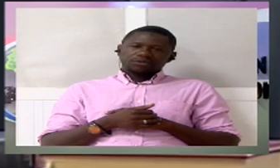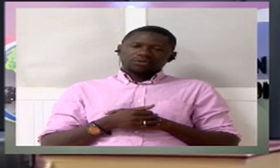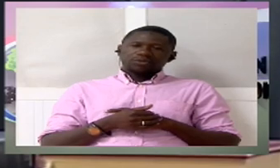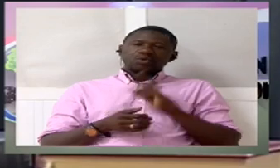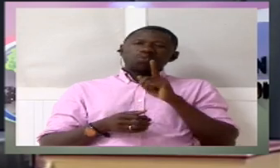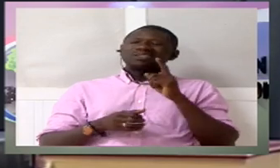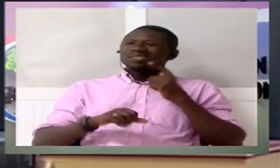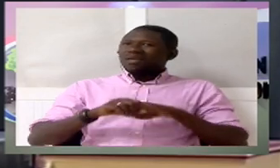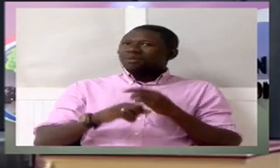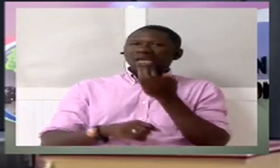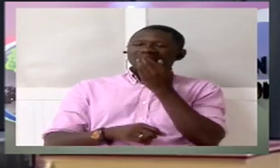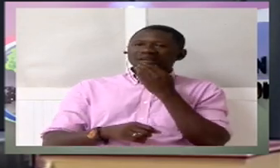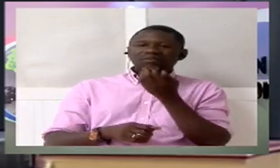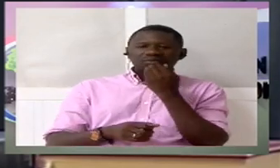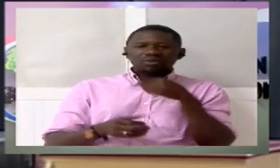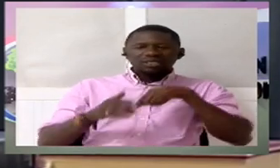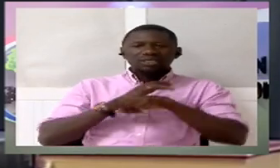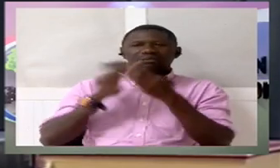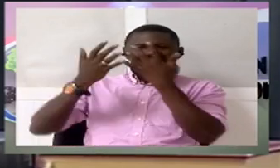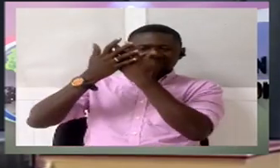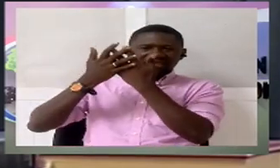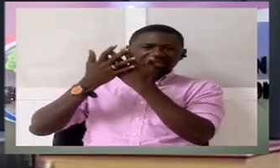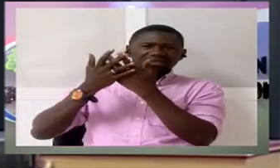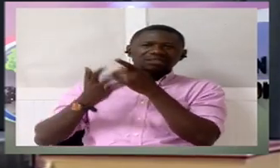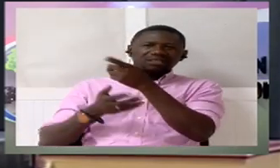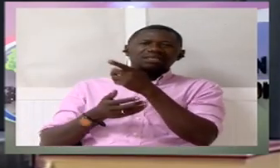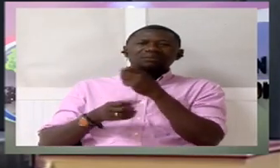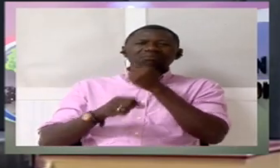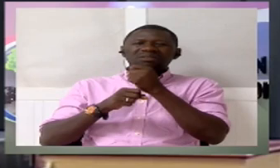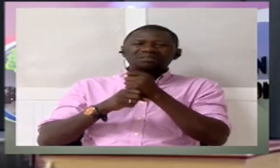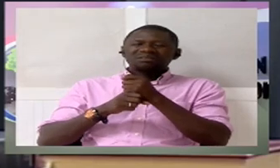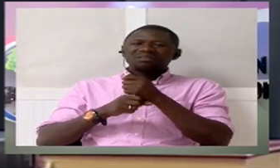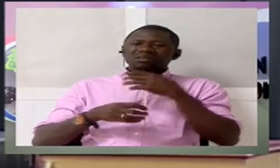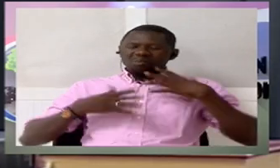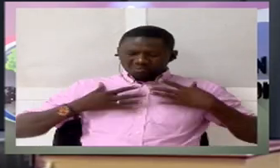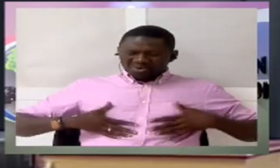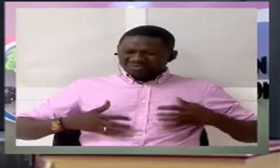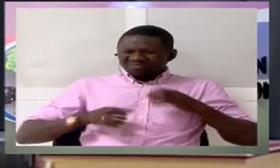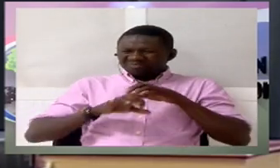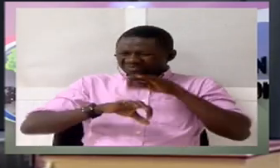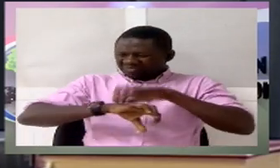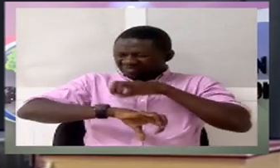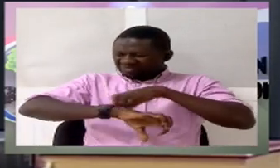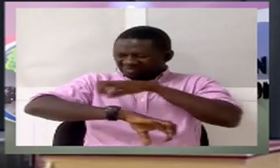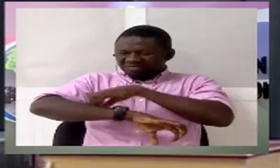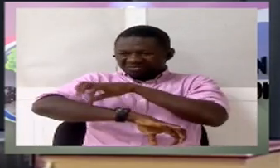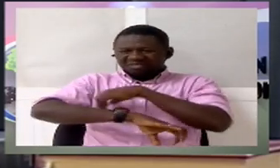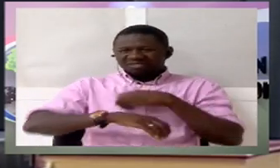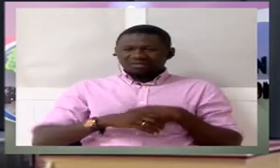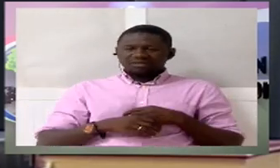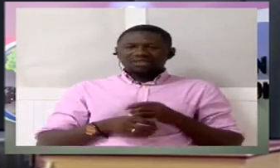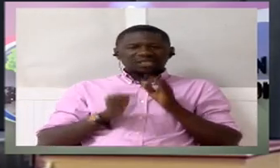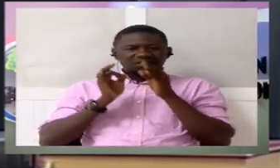He once ate food in mile 2. He had some rashes.